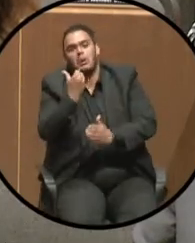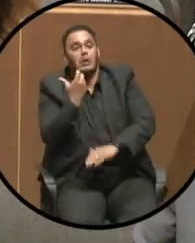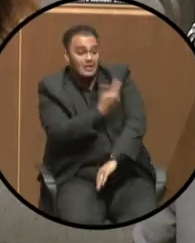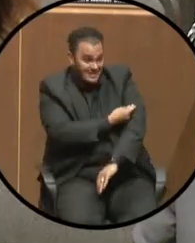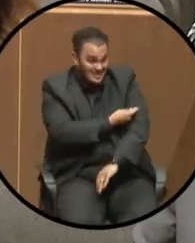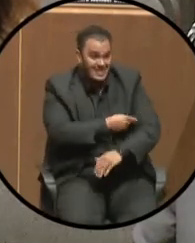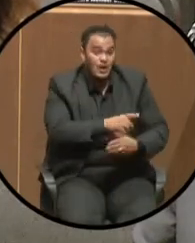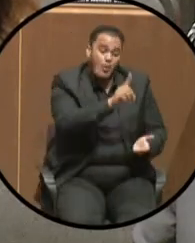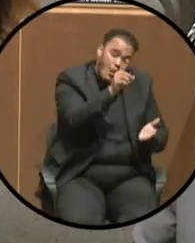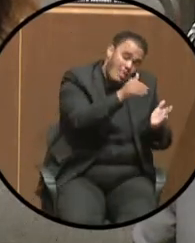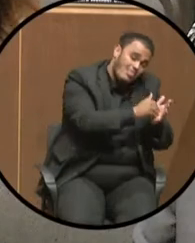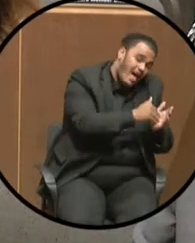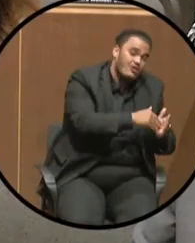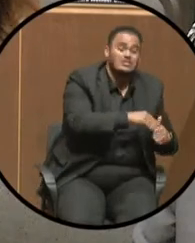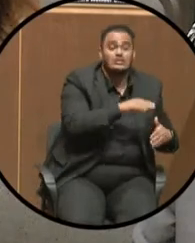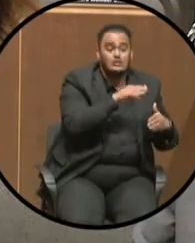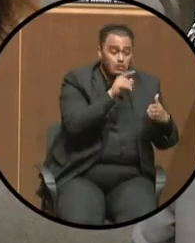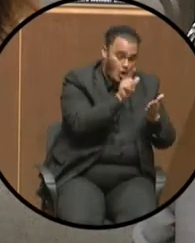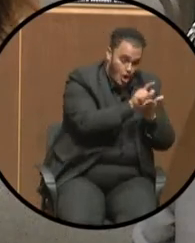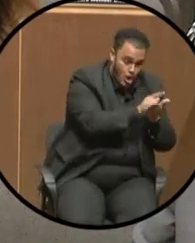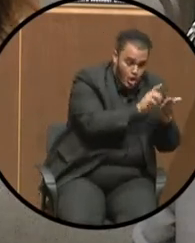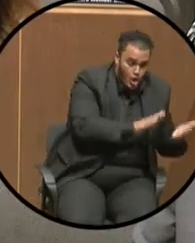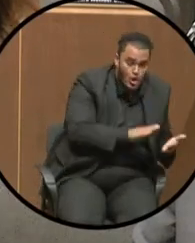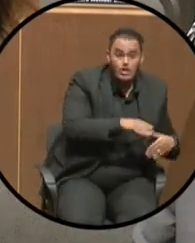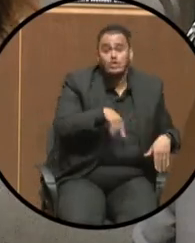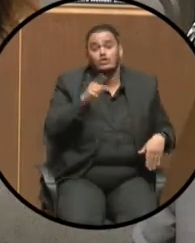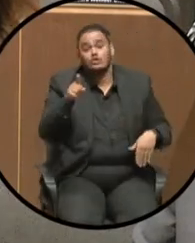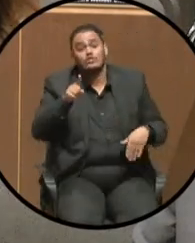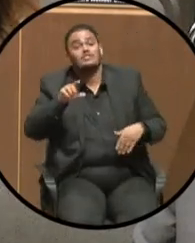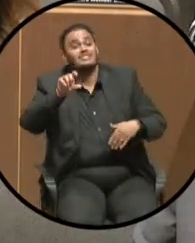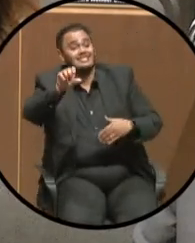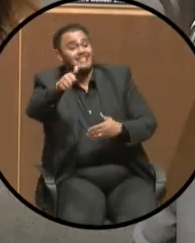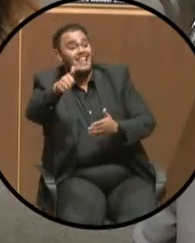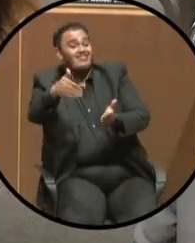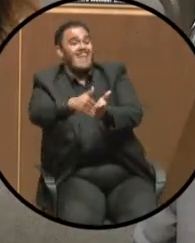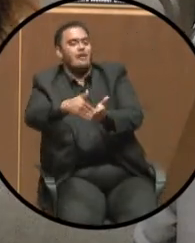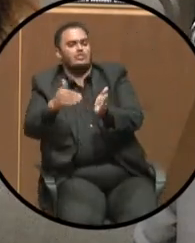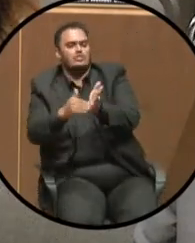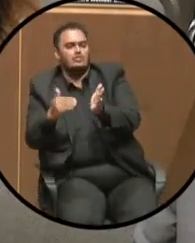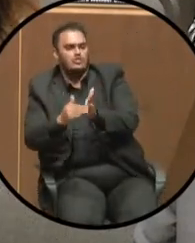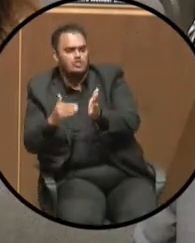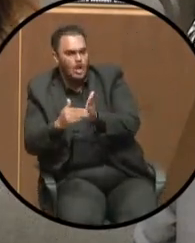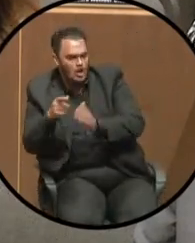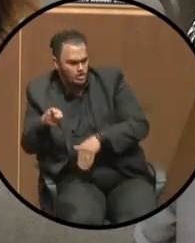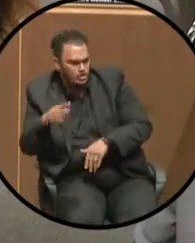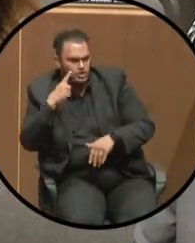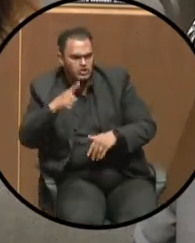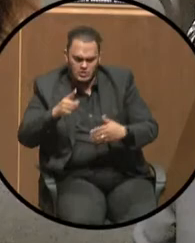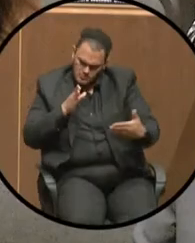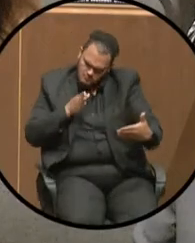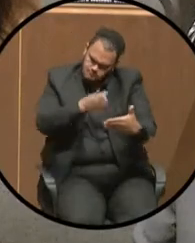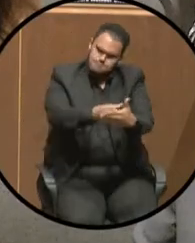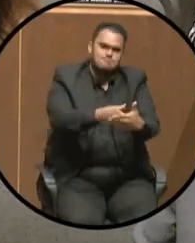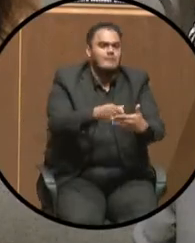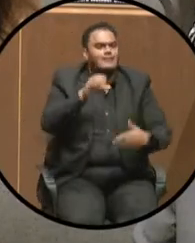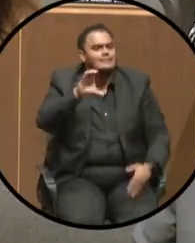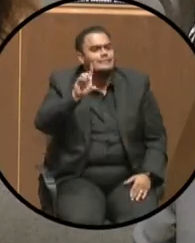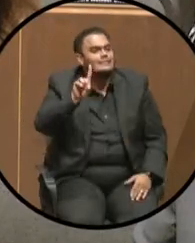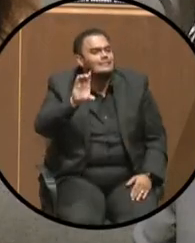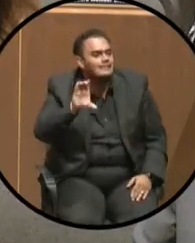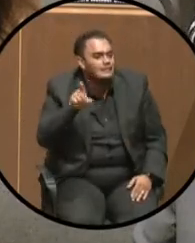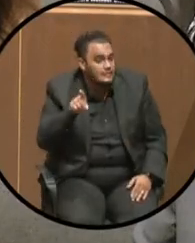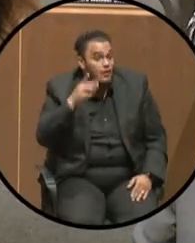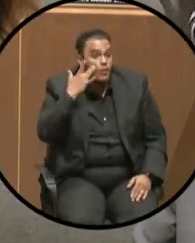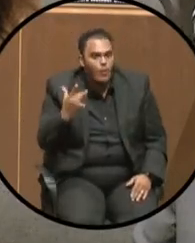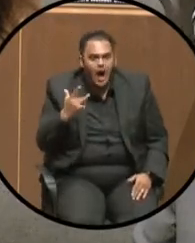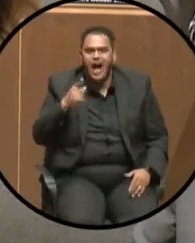10,000 doctors are actively suing the CDC for crimes against humanity? This madness has got to stop. The masks are nothing more than a gateway